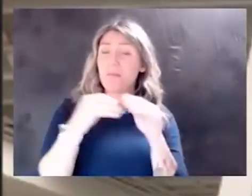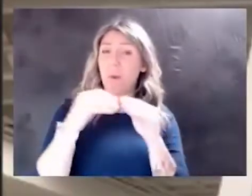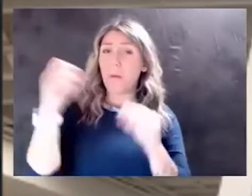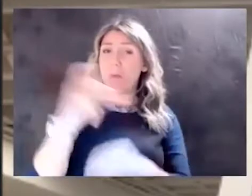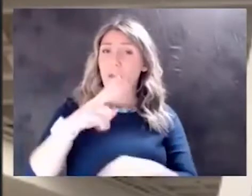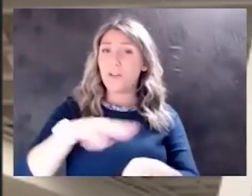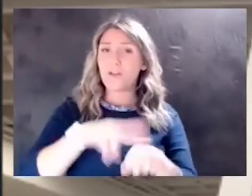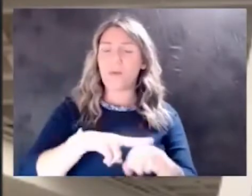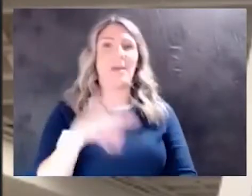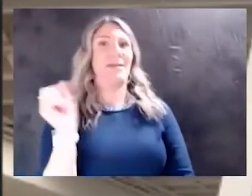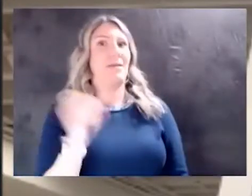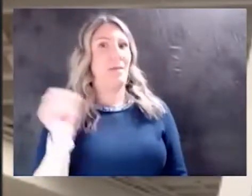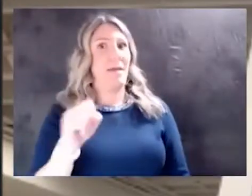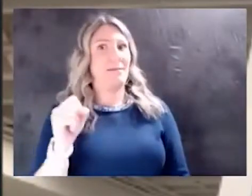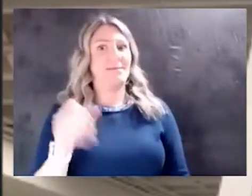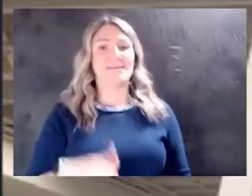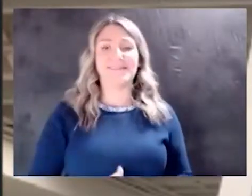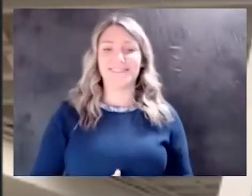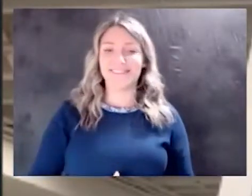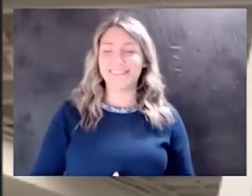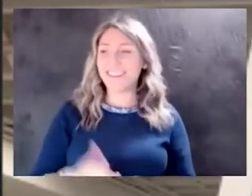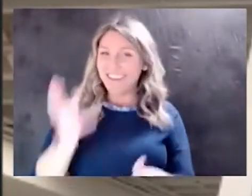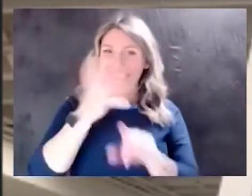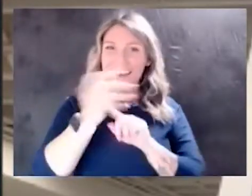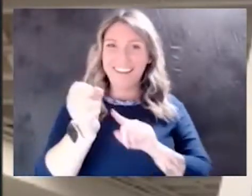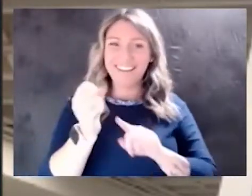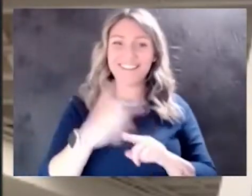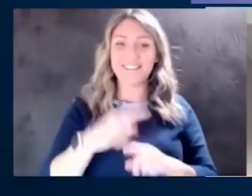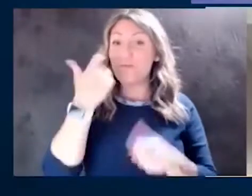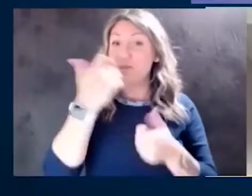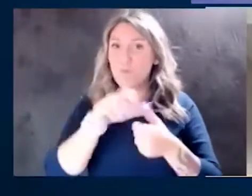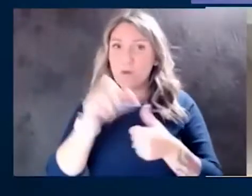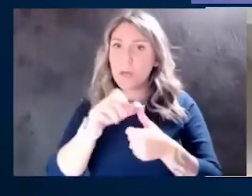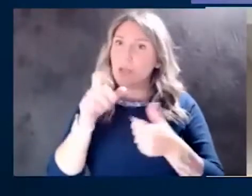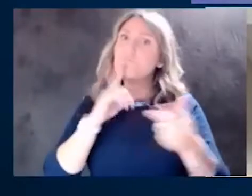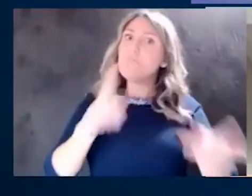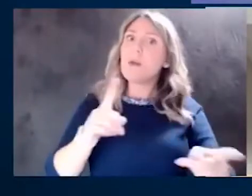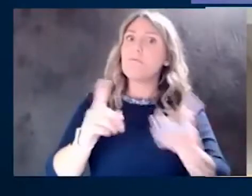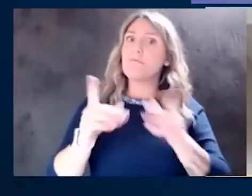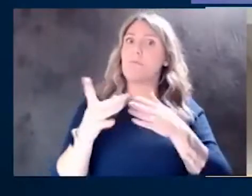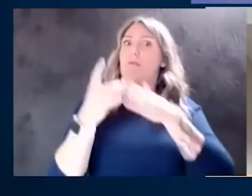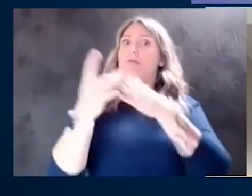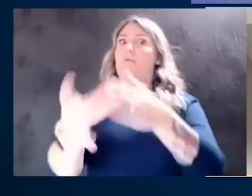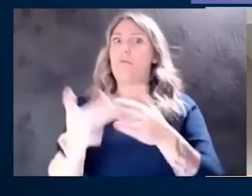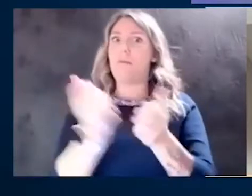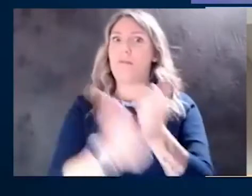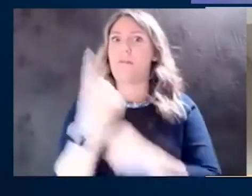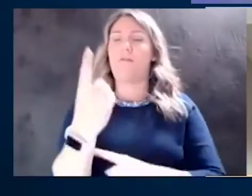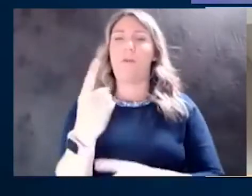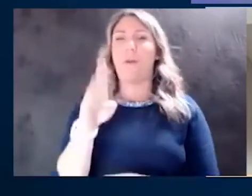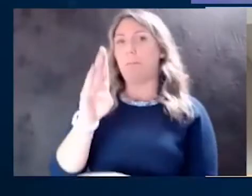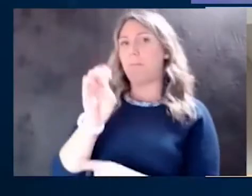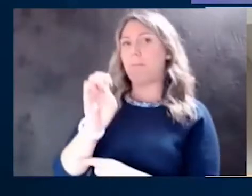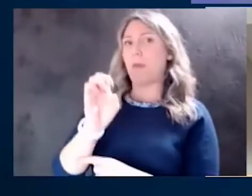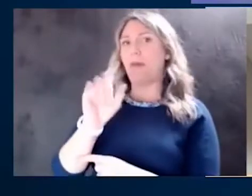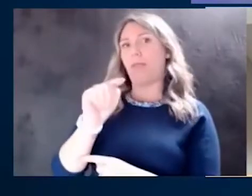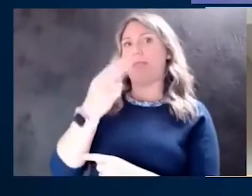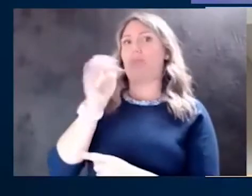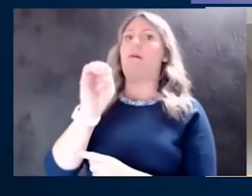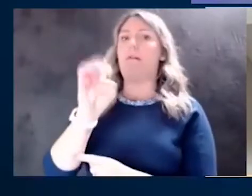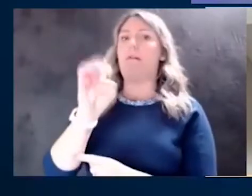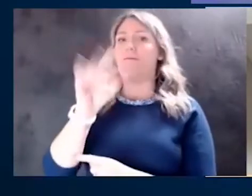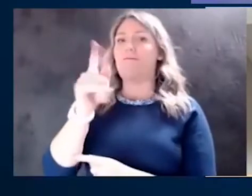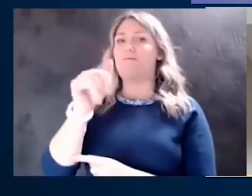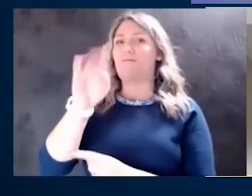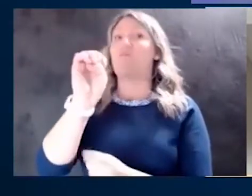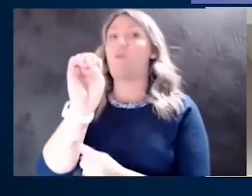Definitely. Awesome. All right. Remember, be the force. Okay, I'm going to end each of these with be the force. You'll probably catch a pattern here.